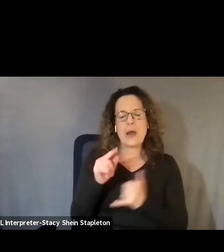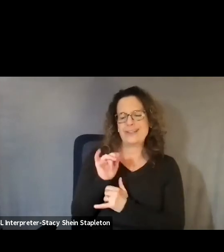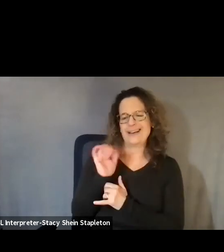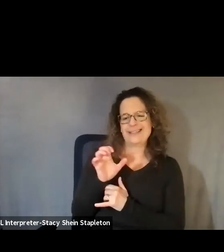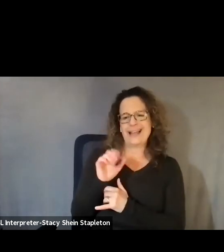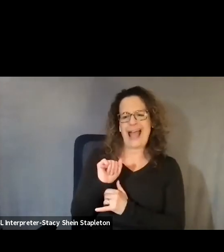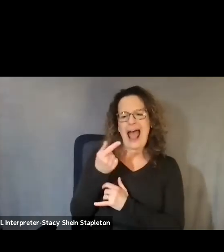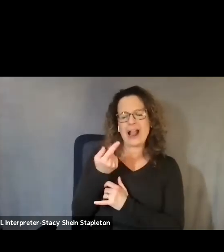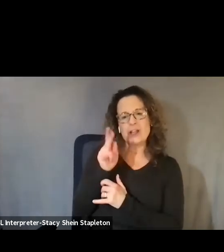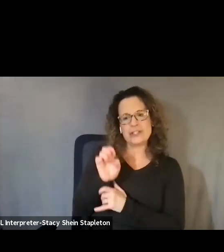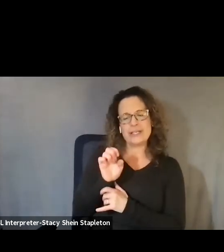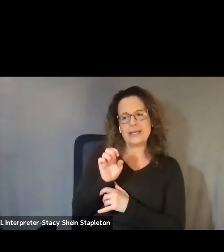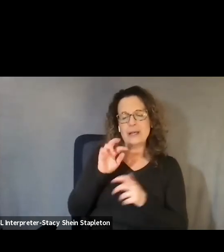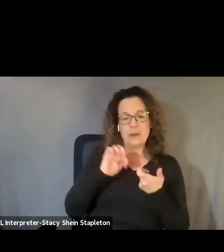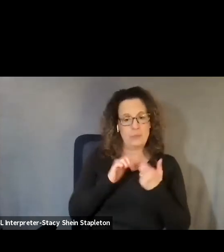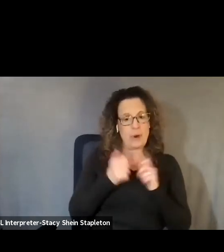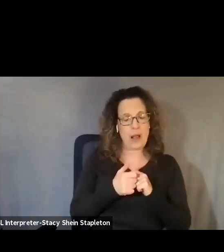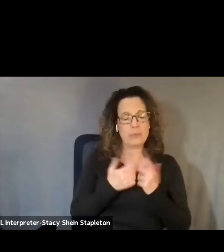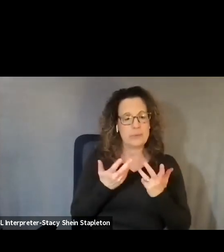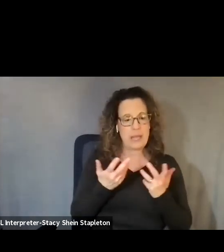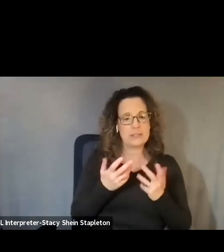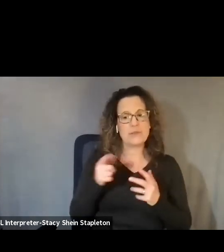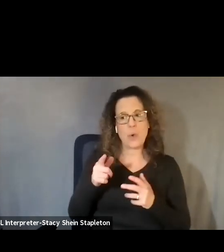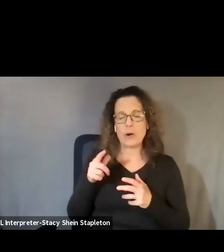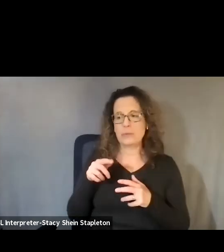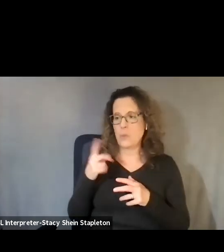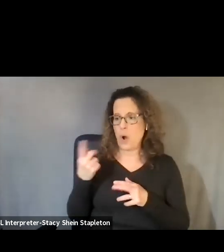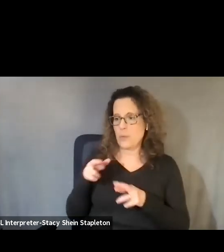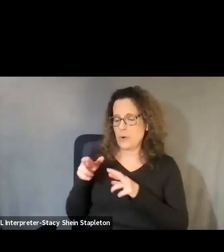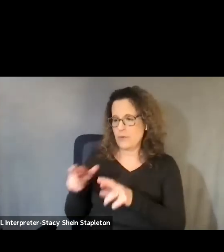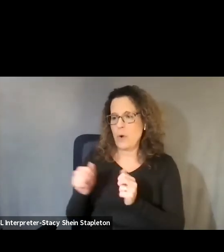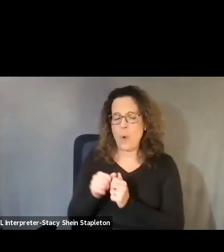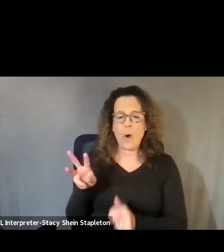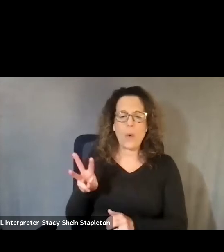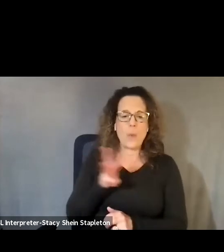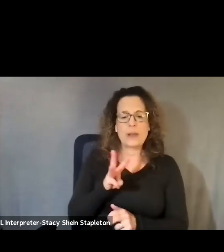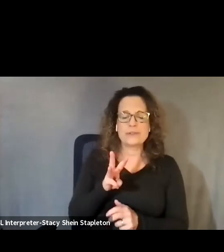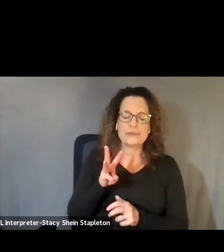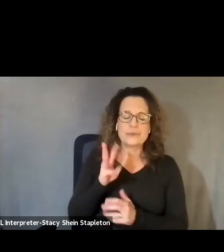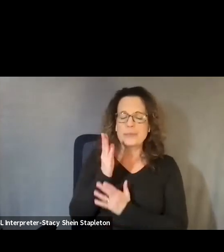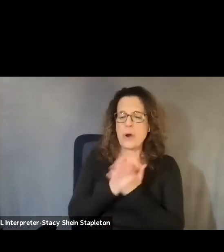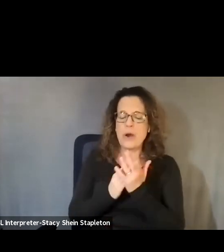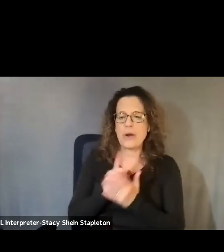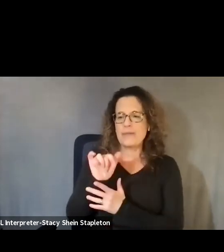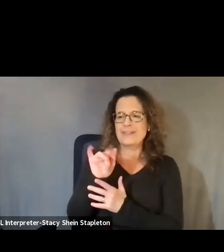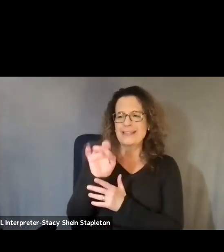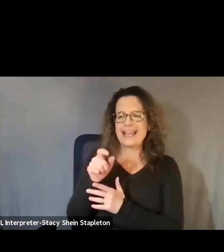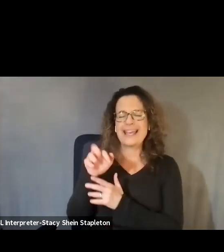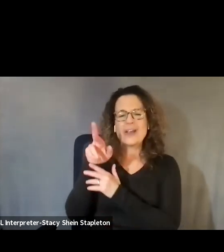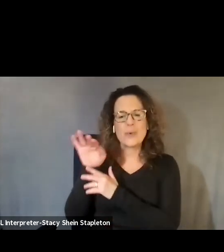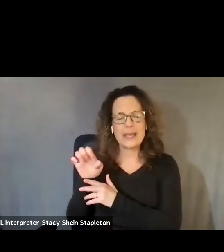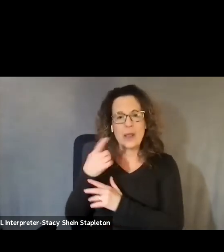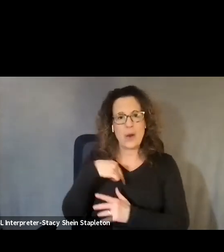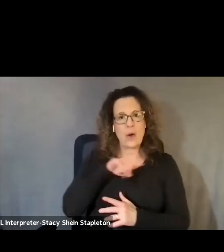is not just a problem for the Maumee River watershed or the western basin of Lake Erie. We have